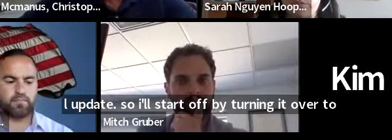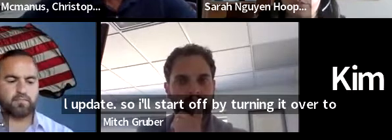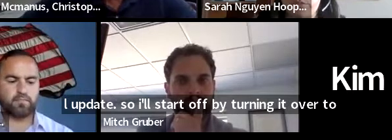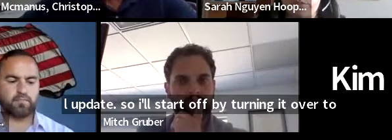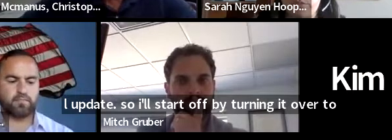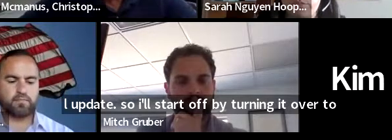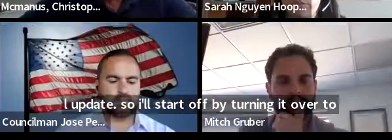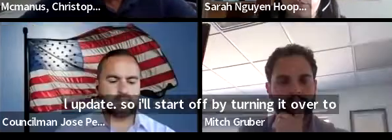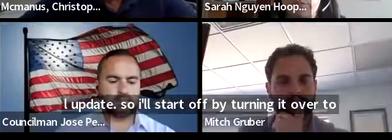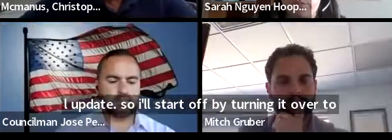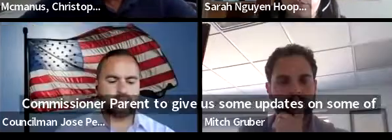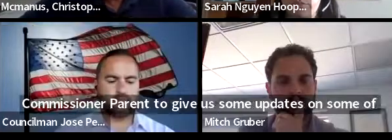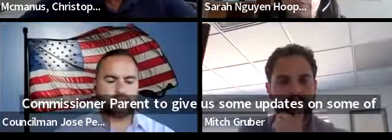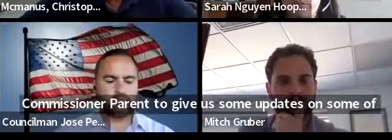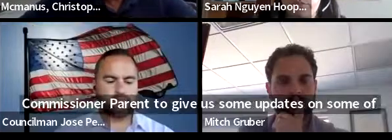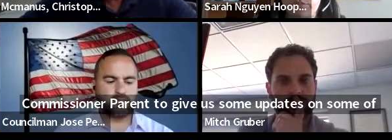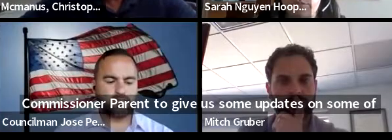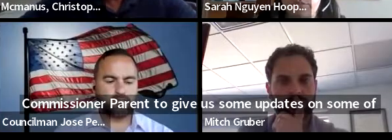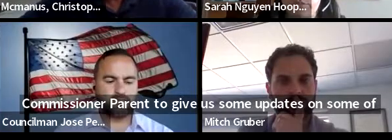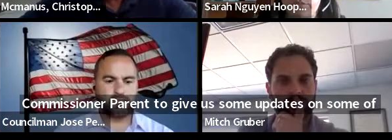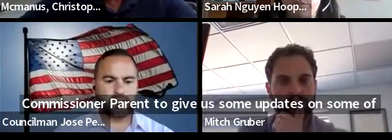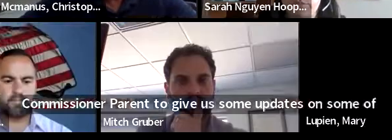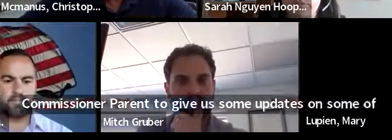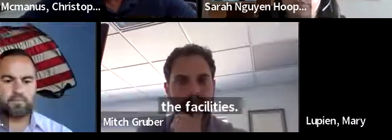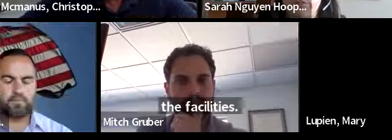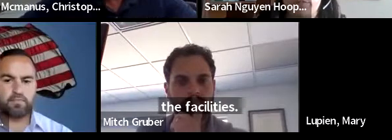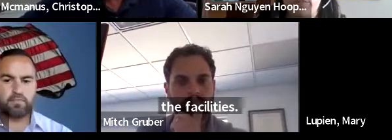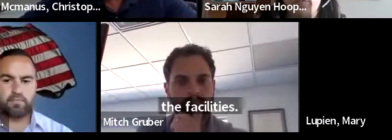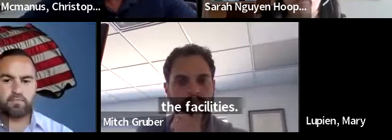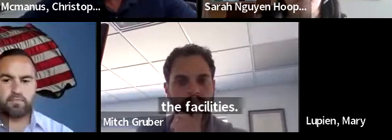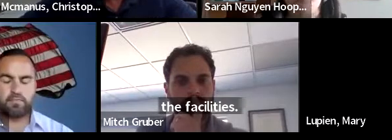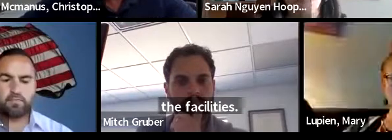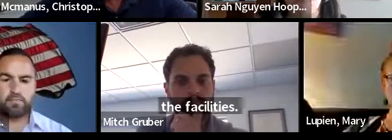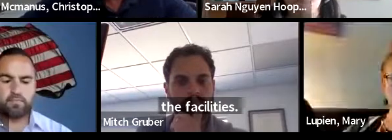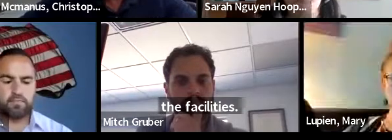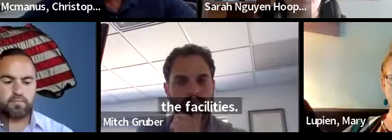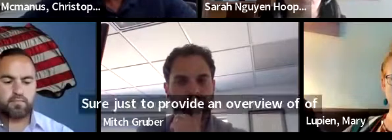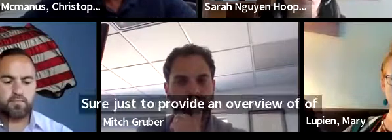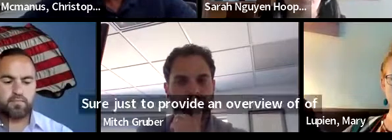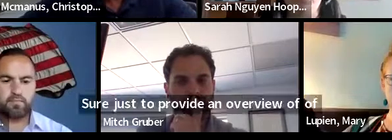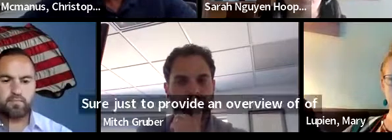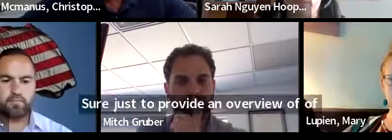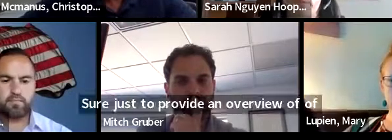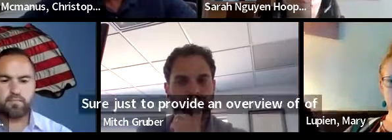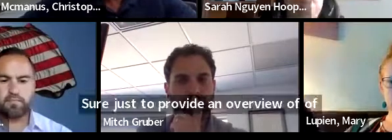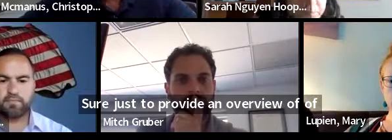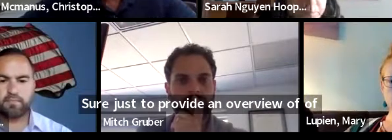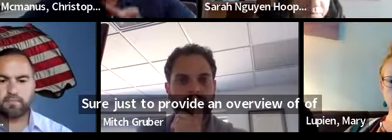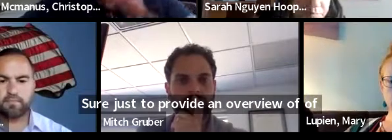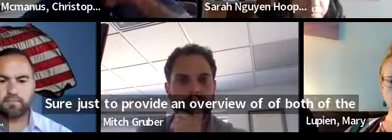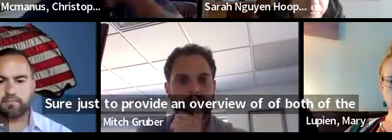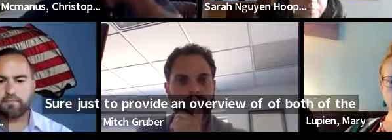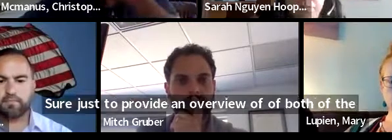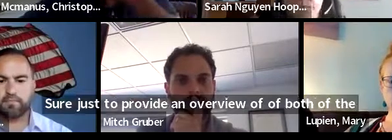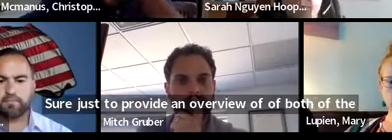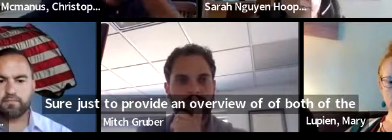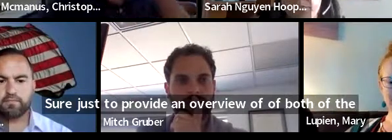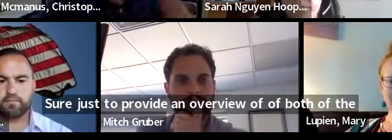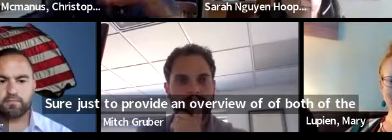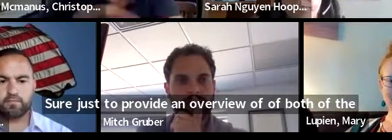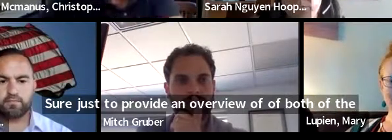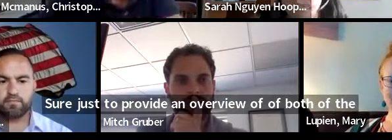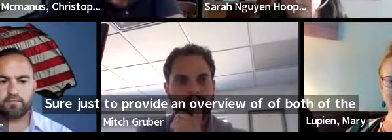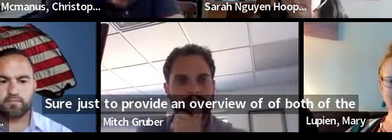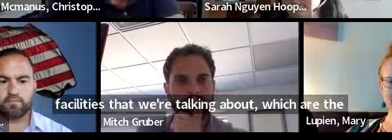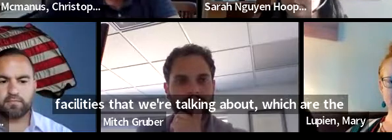facilities. Sure. Just to provide an overview of both of the facilities that we're talking about, which are the Honorable Loretta C. Scott Center